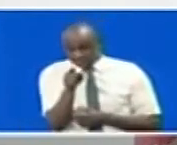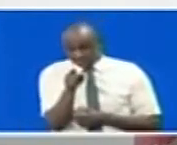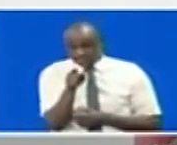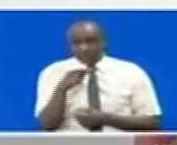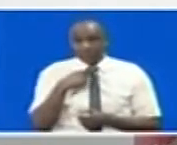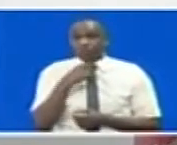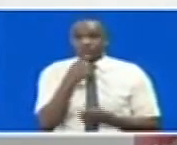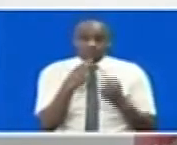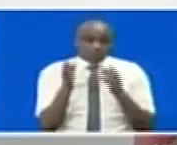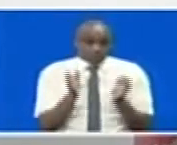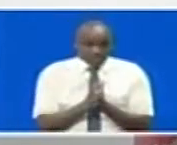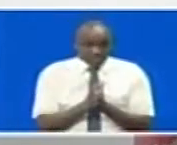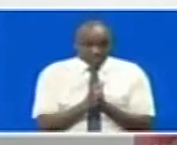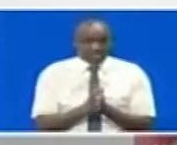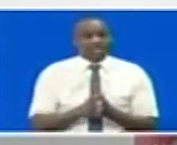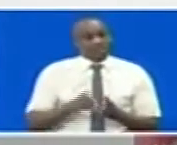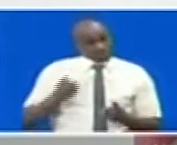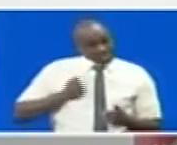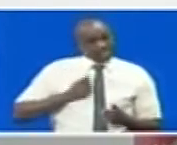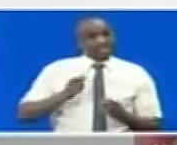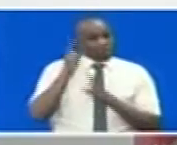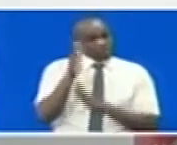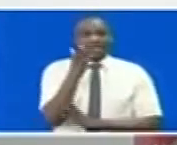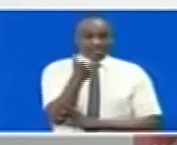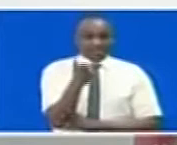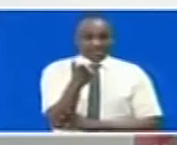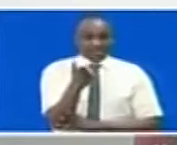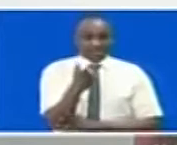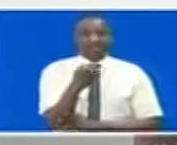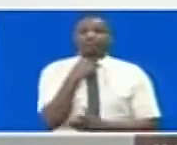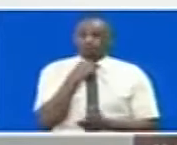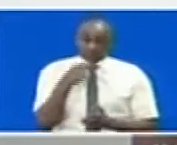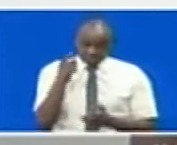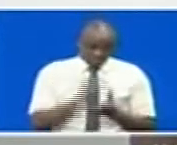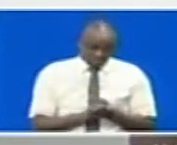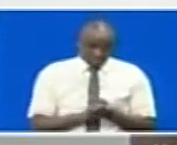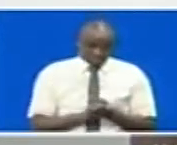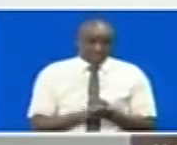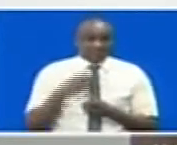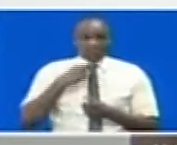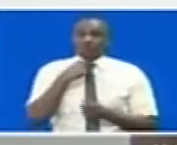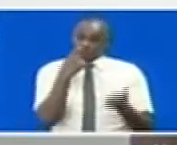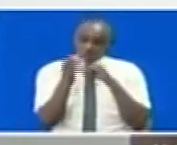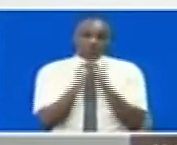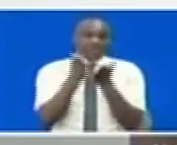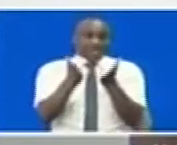the lady advocate. I presume she's the advocate. Yes. I want to take issue with